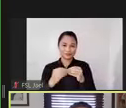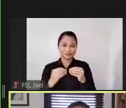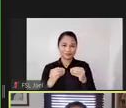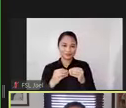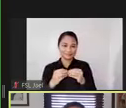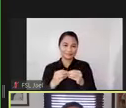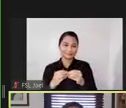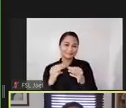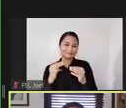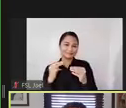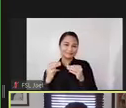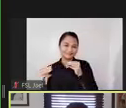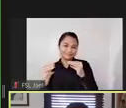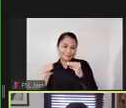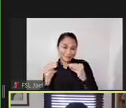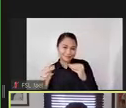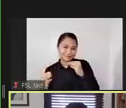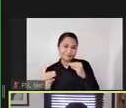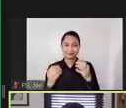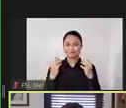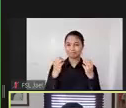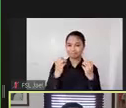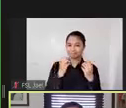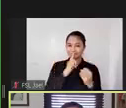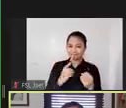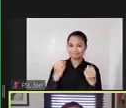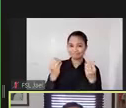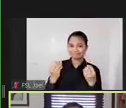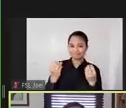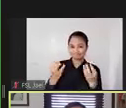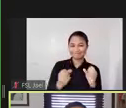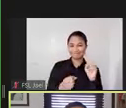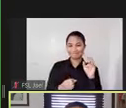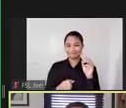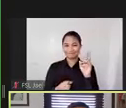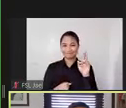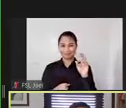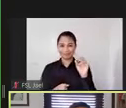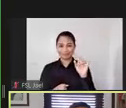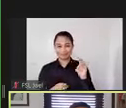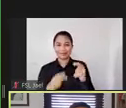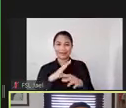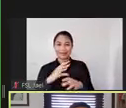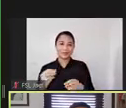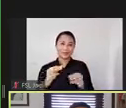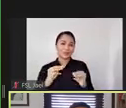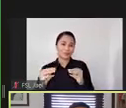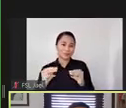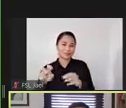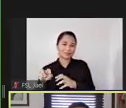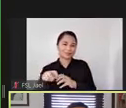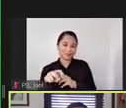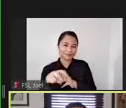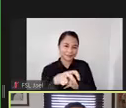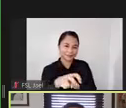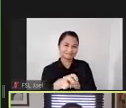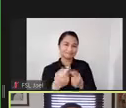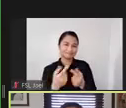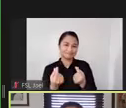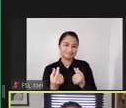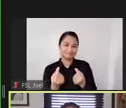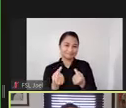the traveling that is done by an athlete to compete, by officials to officiate, and even us sports